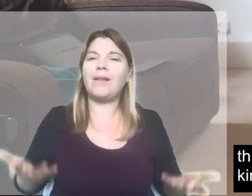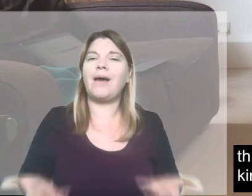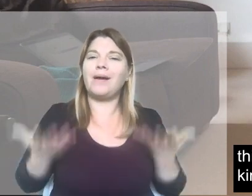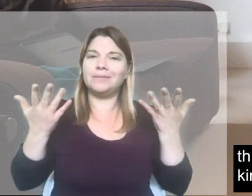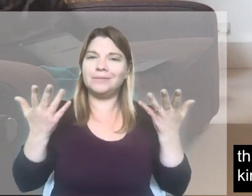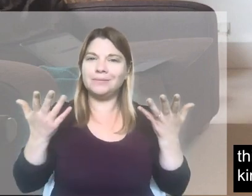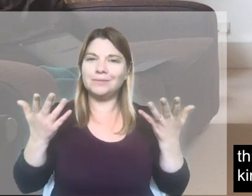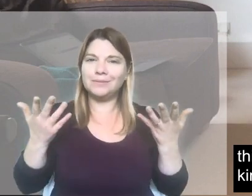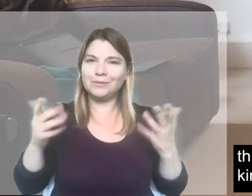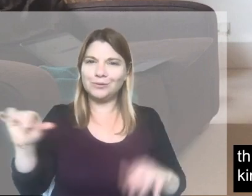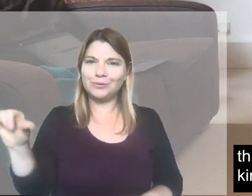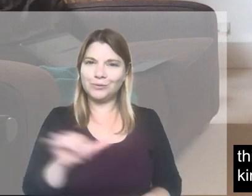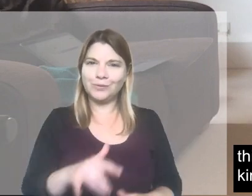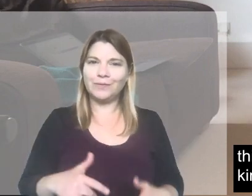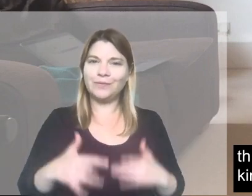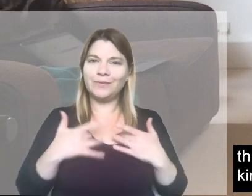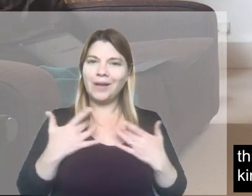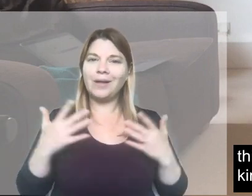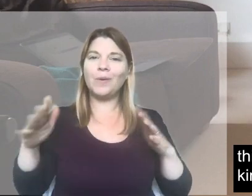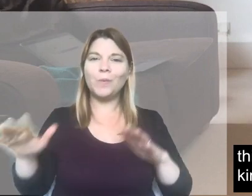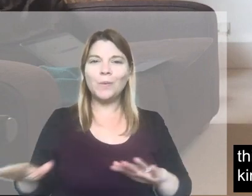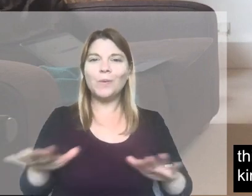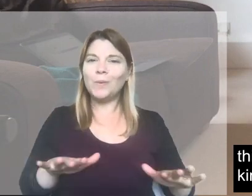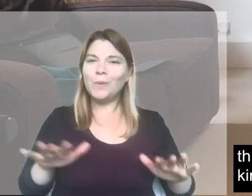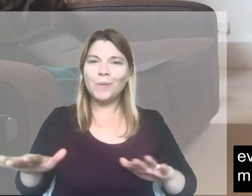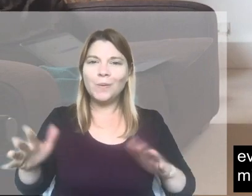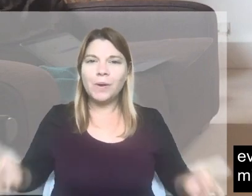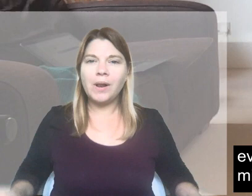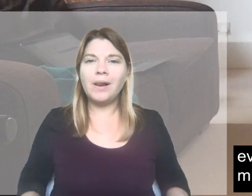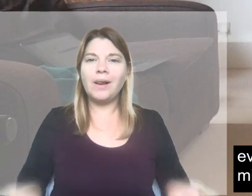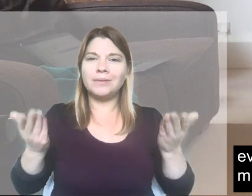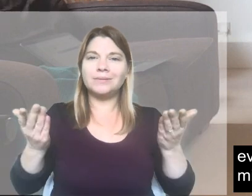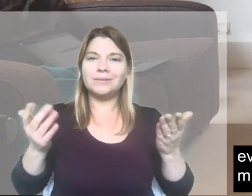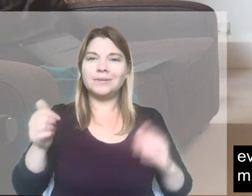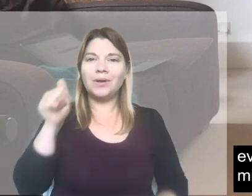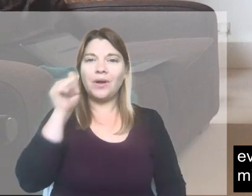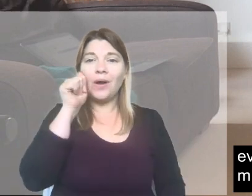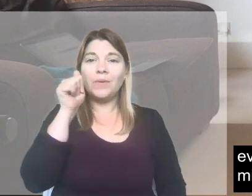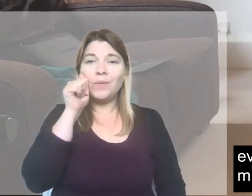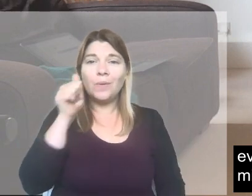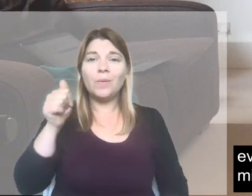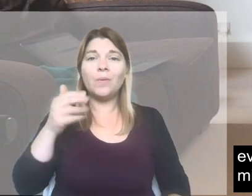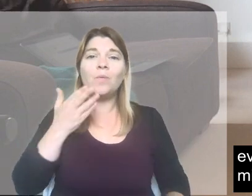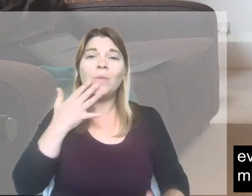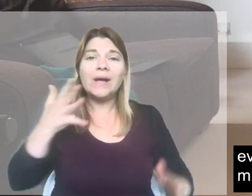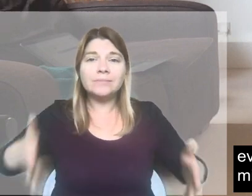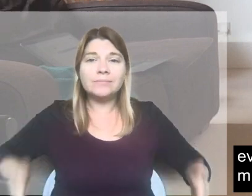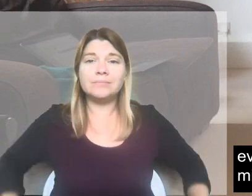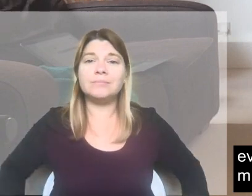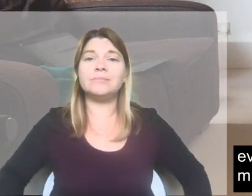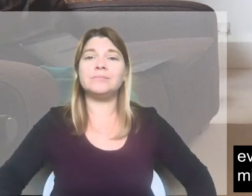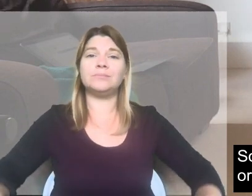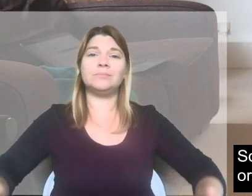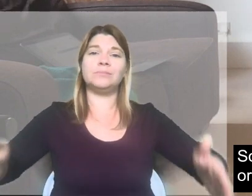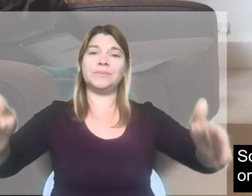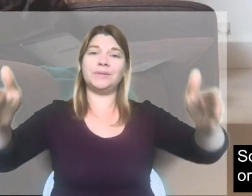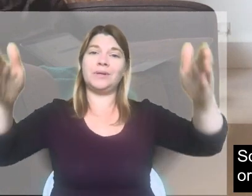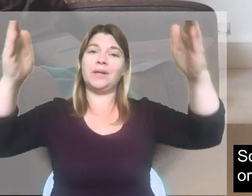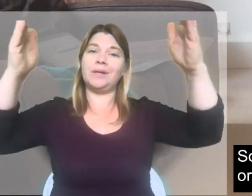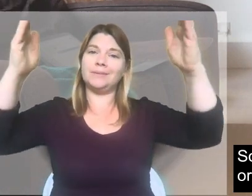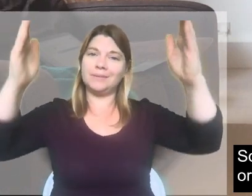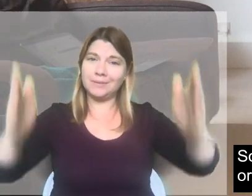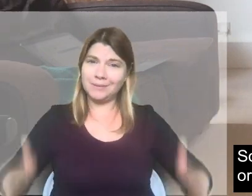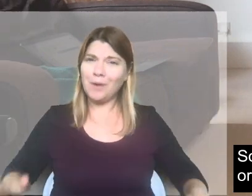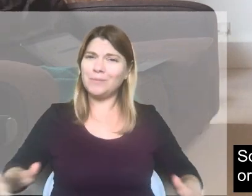buoyancy and kind of lightness to it. Even though it's got this drop in the middle, the suspend is always quite light.